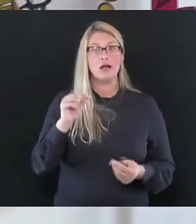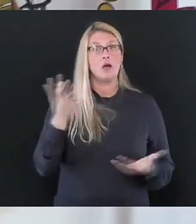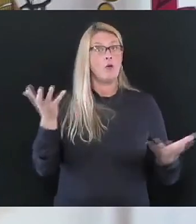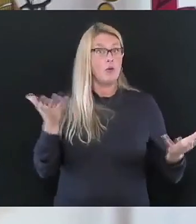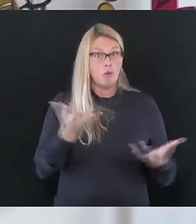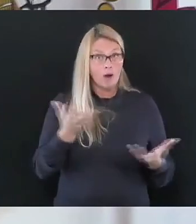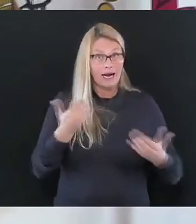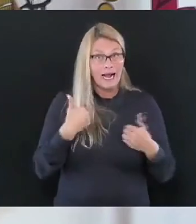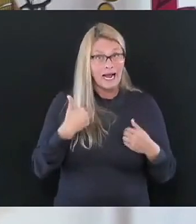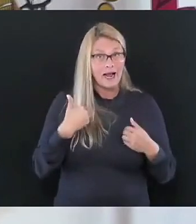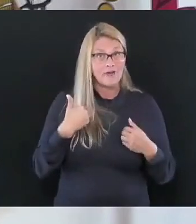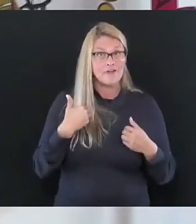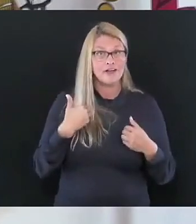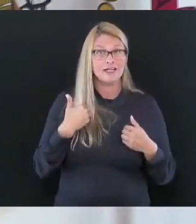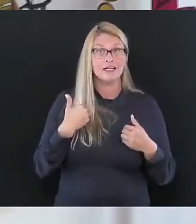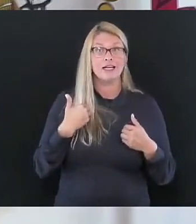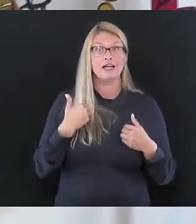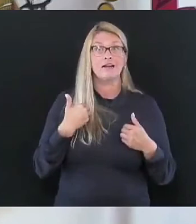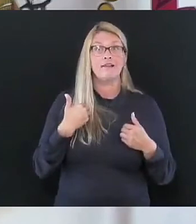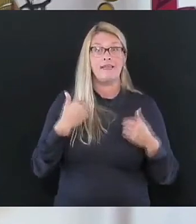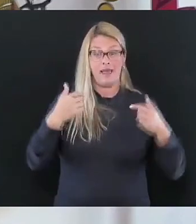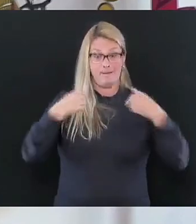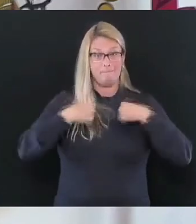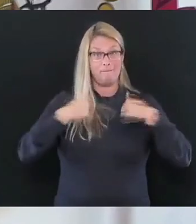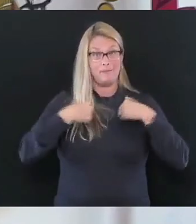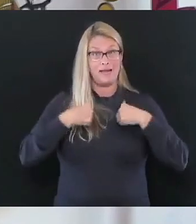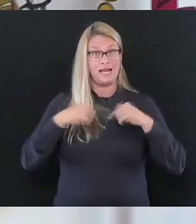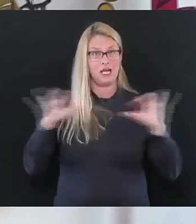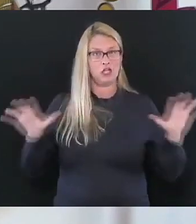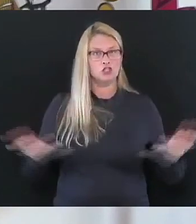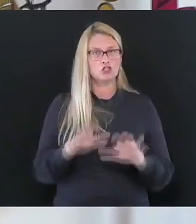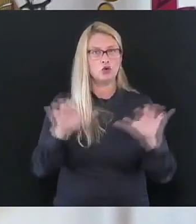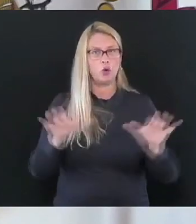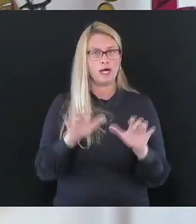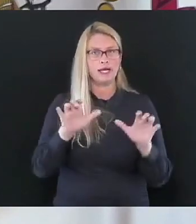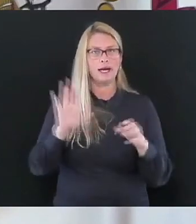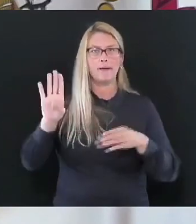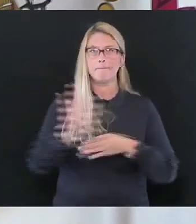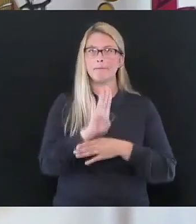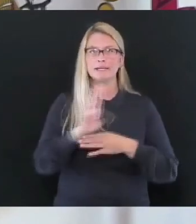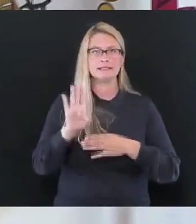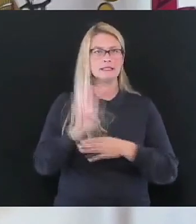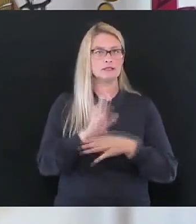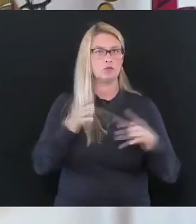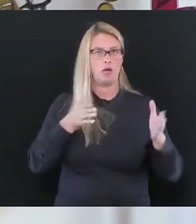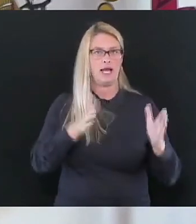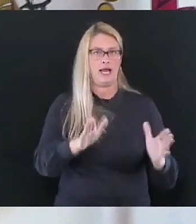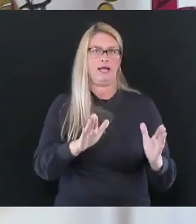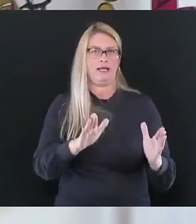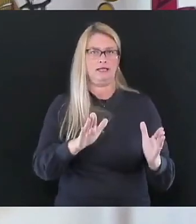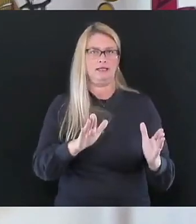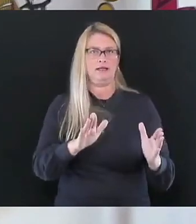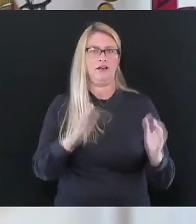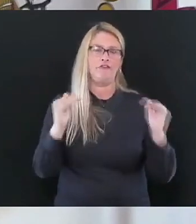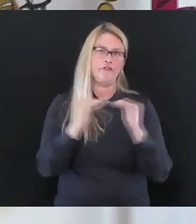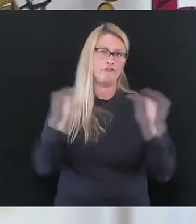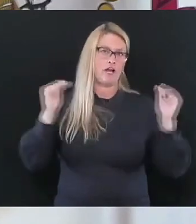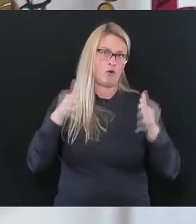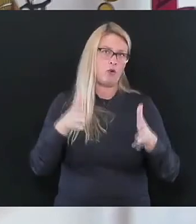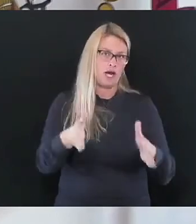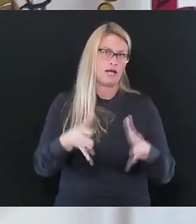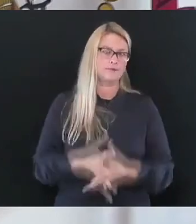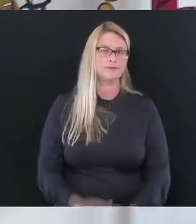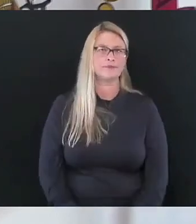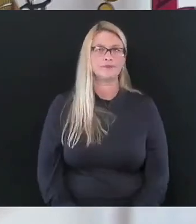is there is justice doing it in a business-like and a good, sound manner, and that's what I've done.